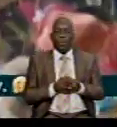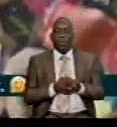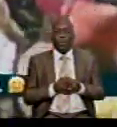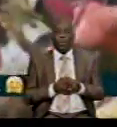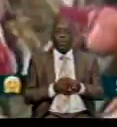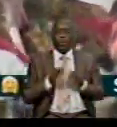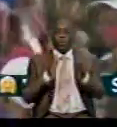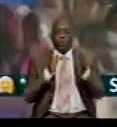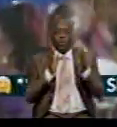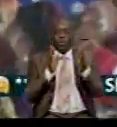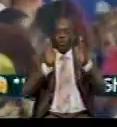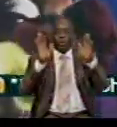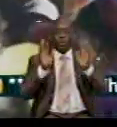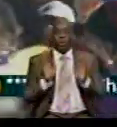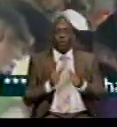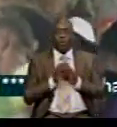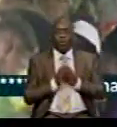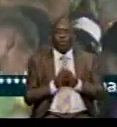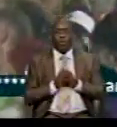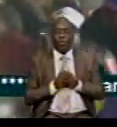Wonderful. Merveilleux.